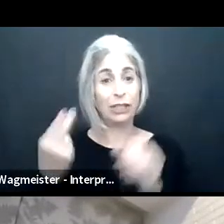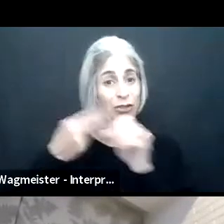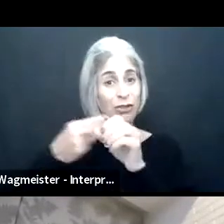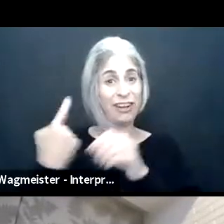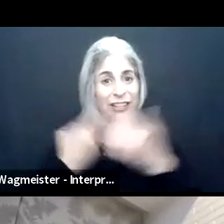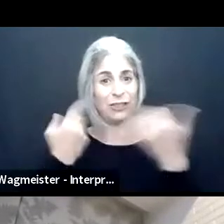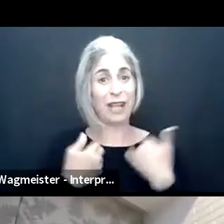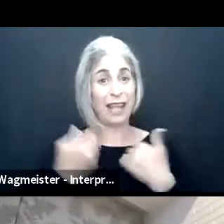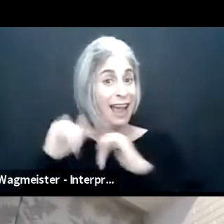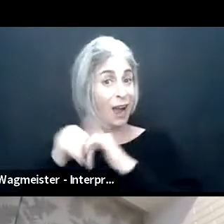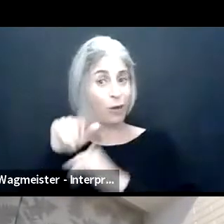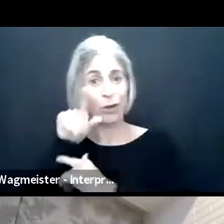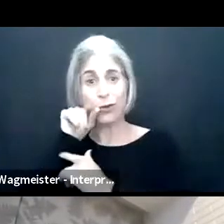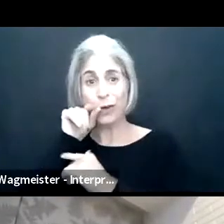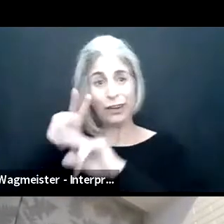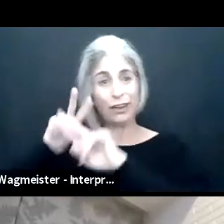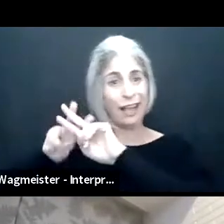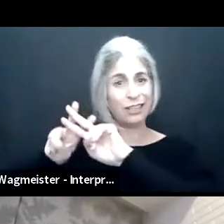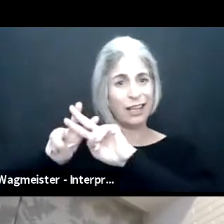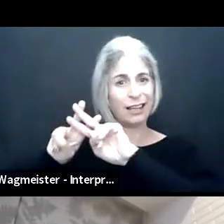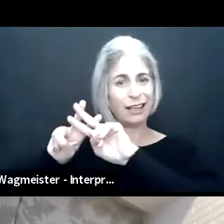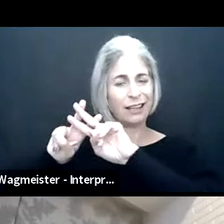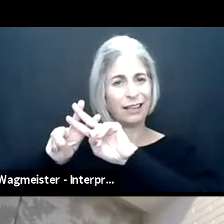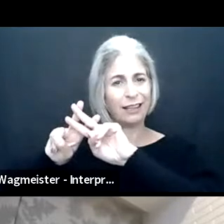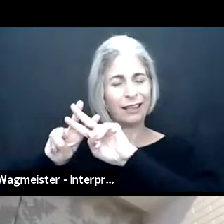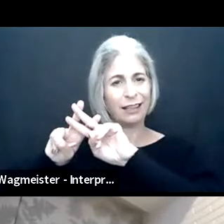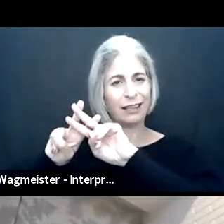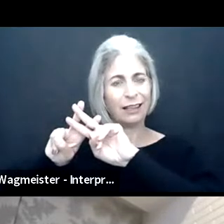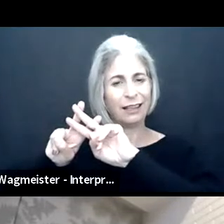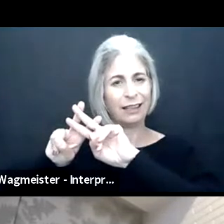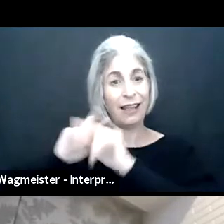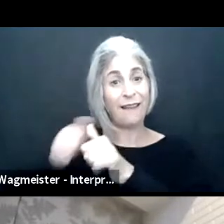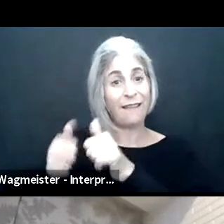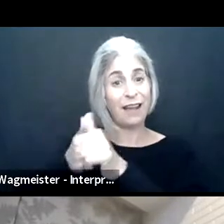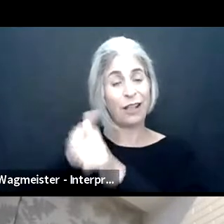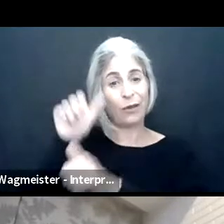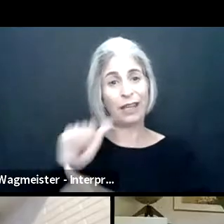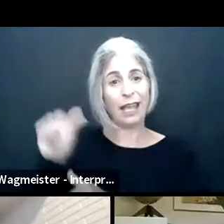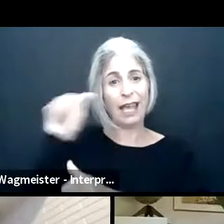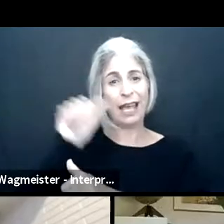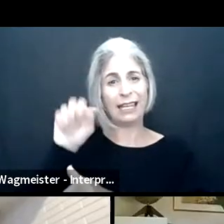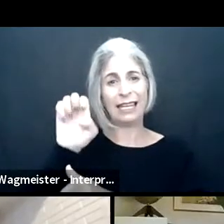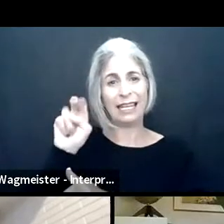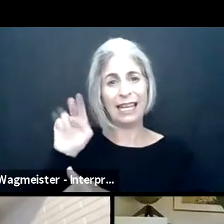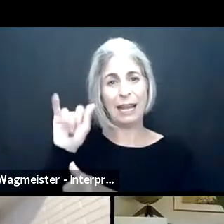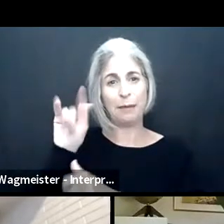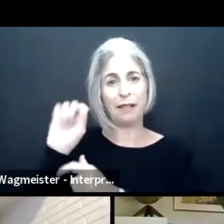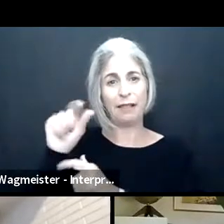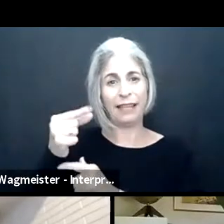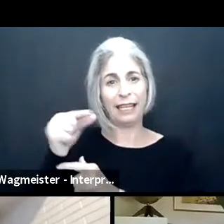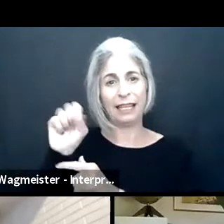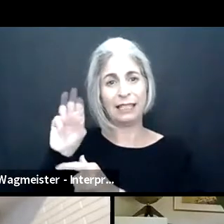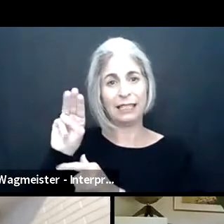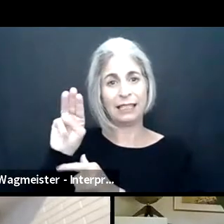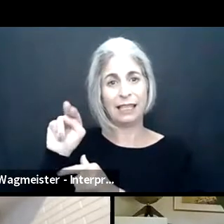on Twitter with the hashtag or by following at M-Enabling Summit.